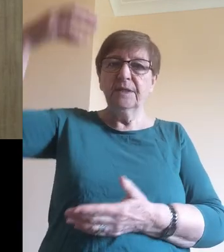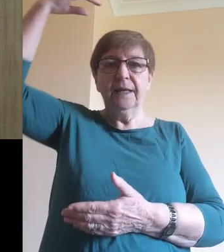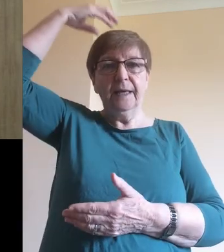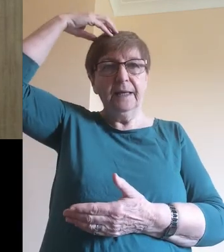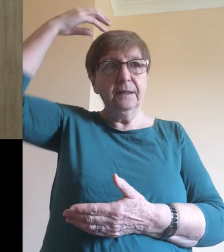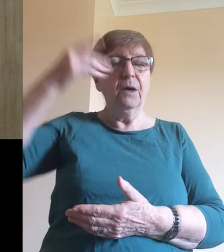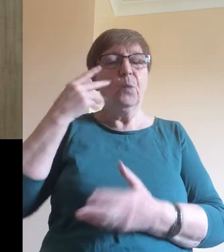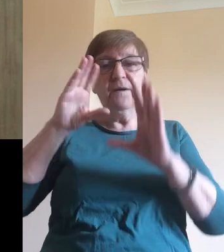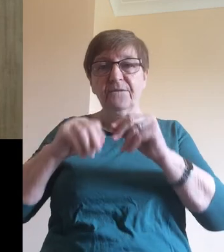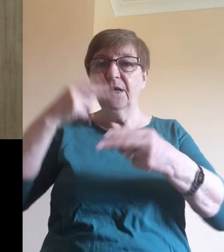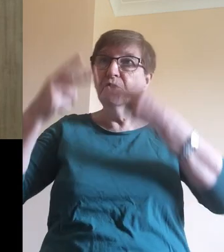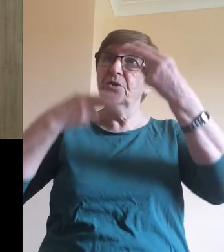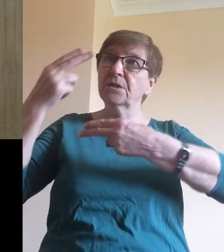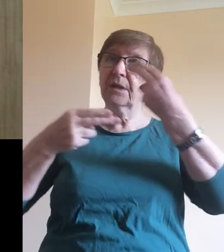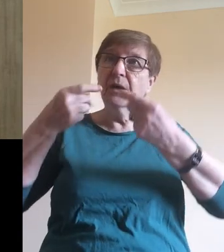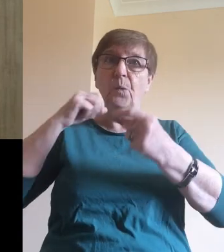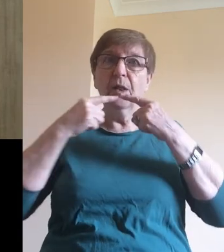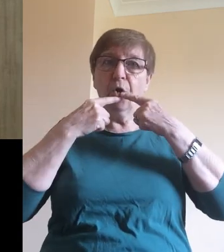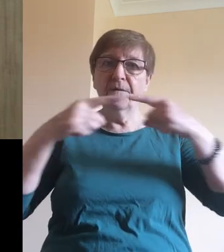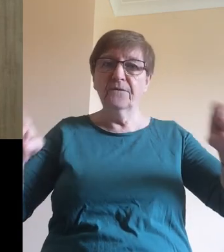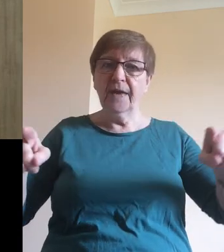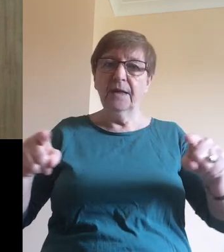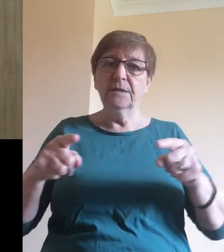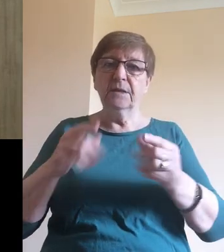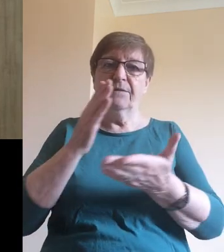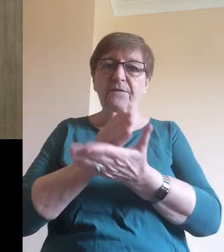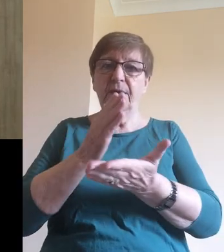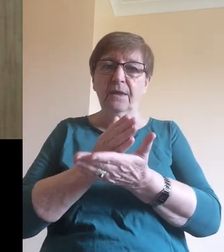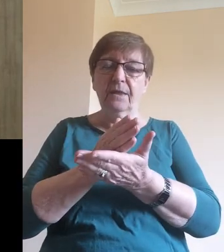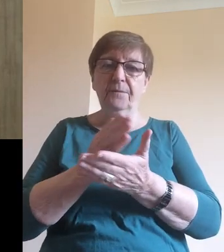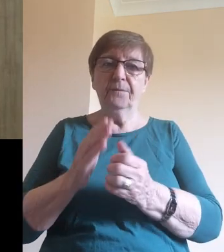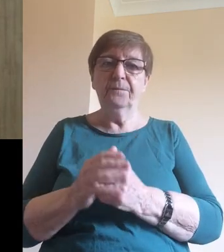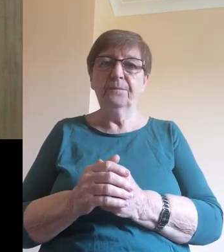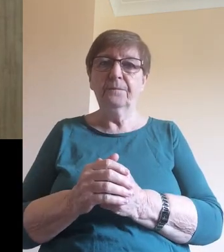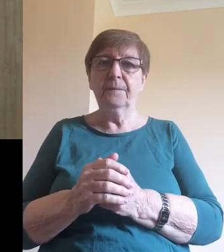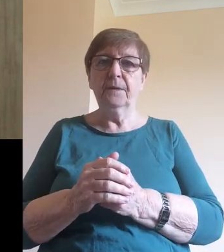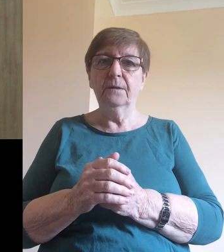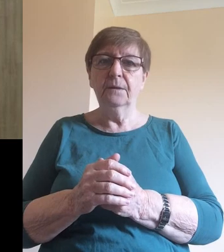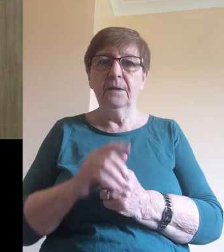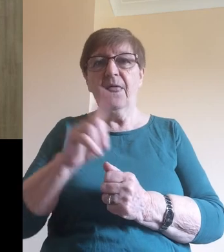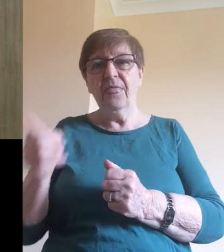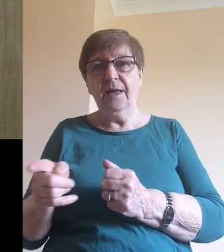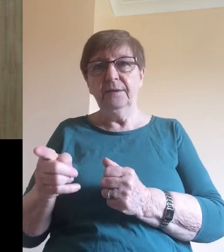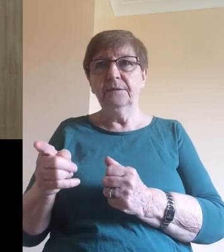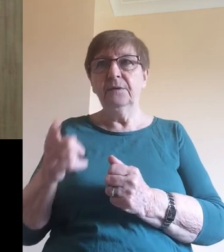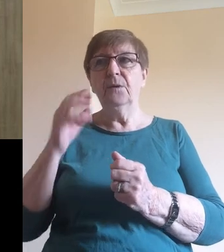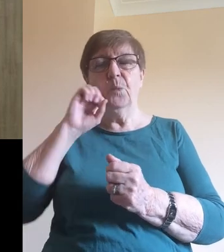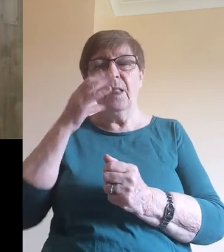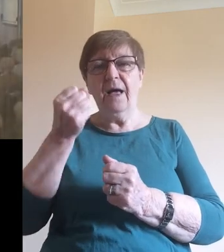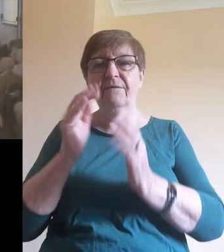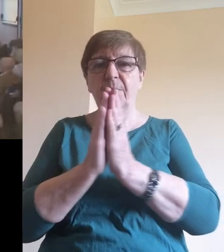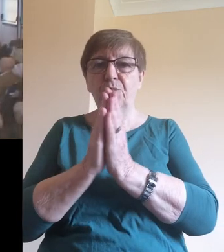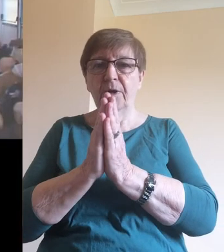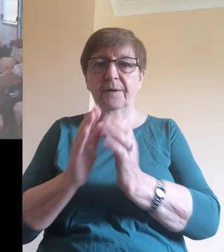we've sung this hymn, we'll confess our faith together in the words of the Apostles' Creed. And then we shall be led in prayer.